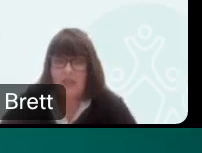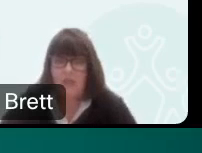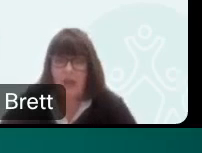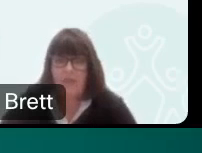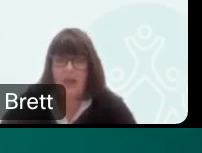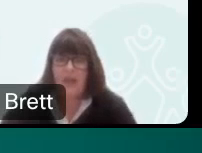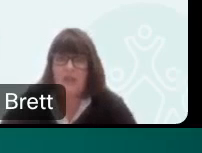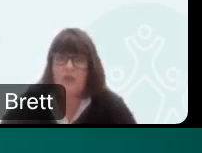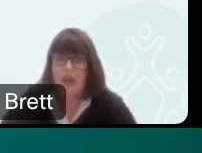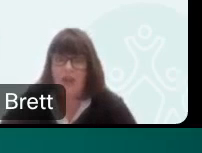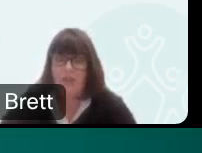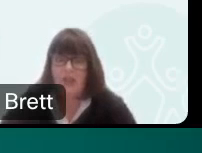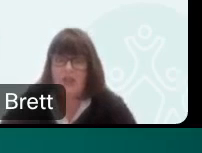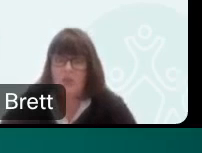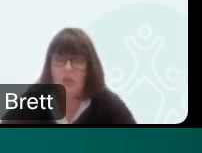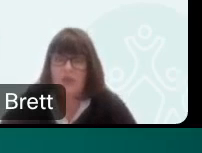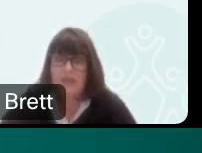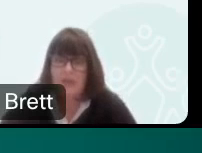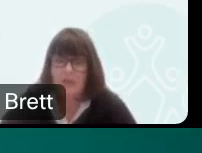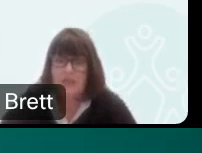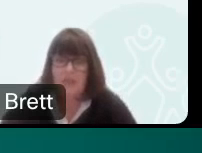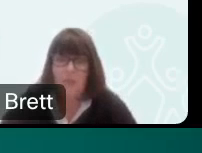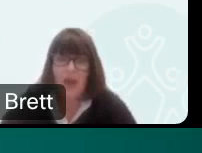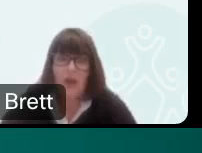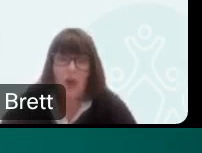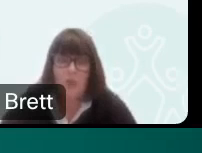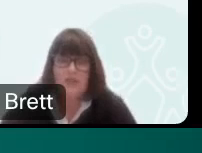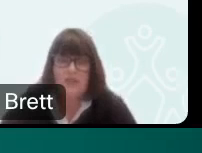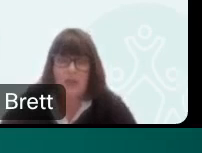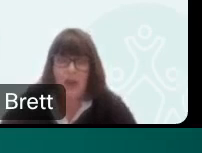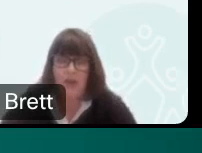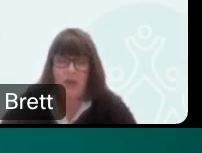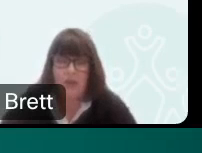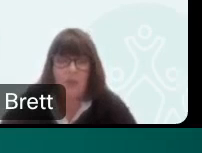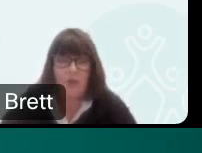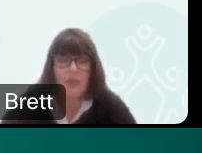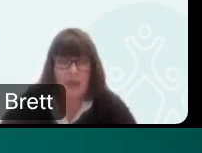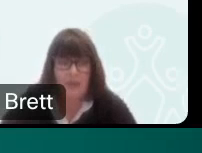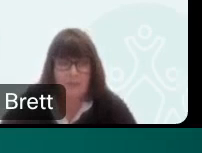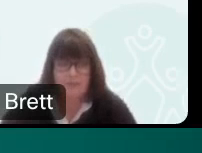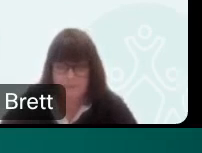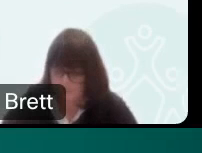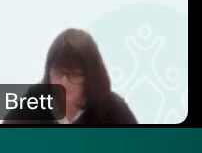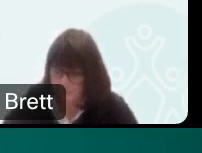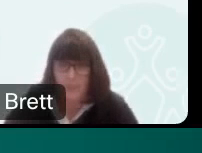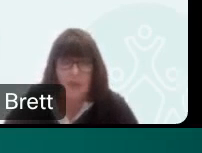to Section 5. And as those clarifications were only recently received back, we're still currently reviewing them.